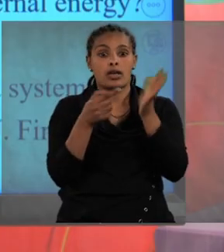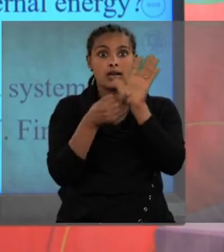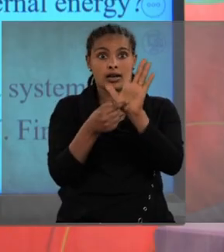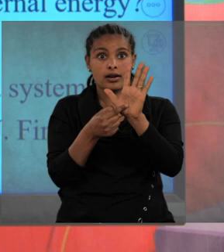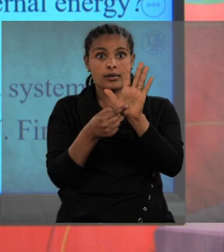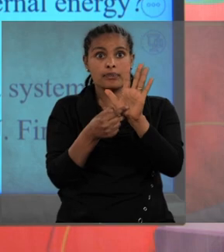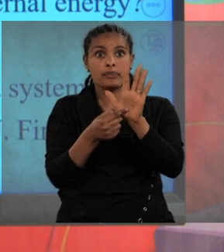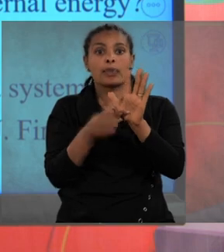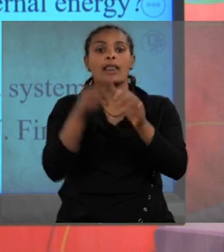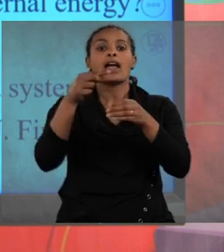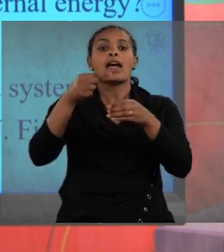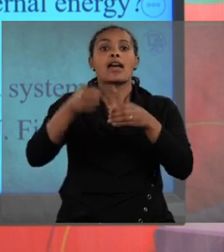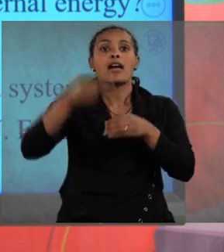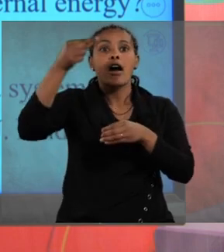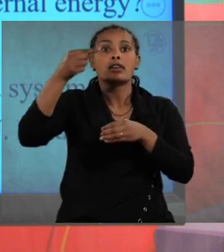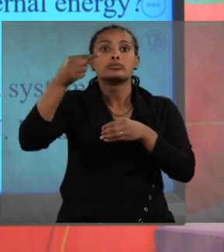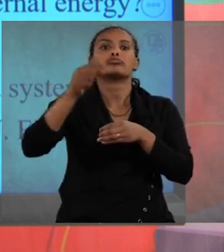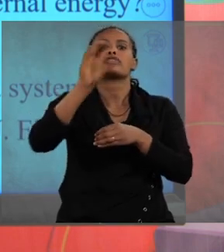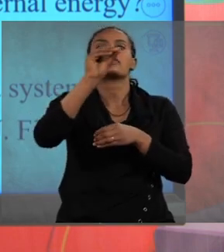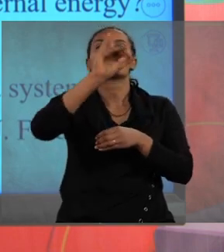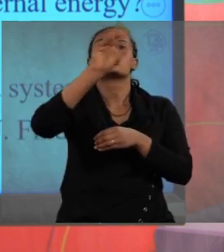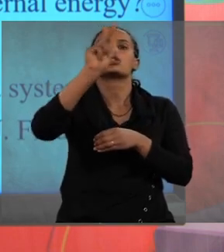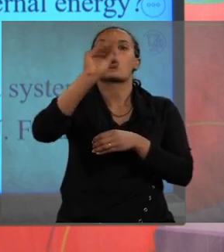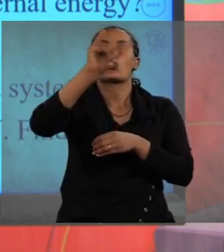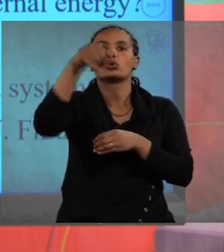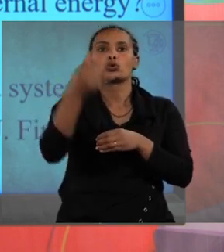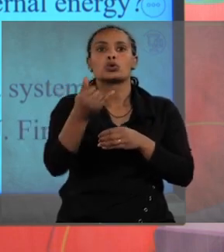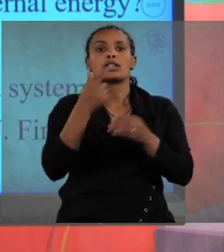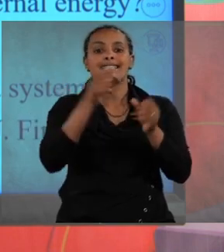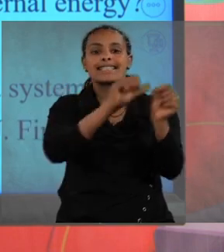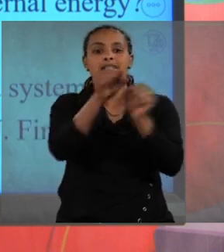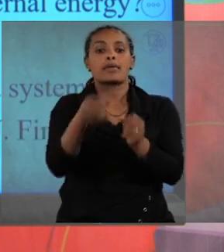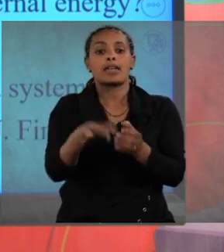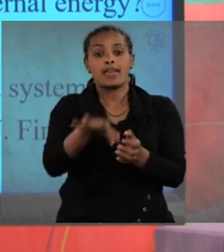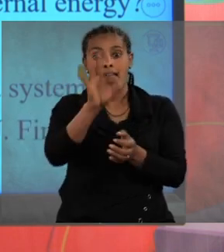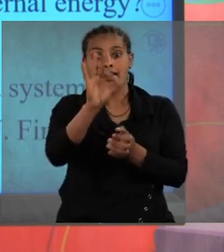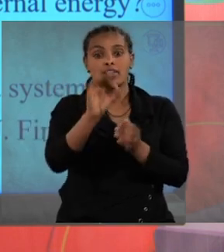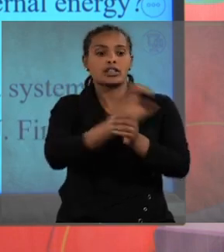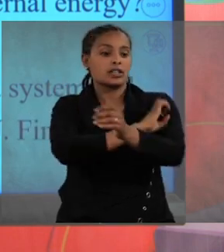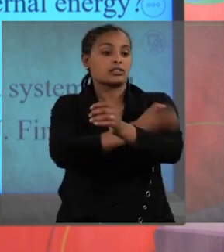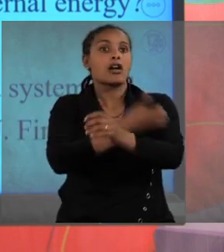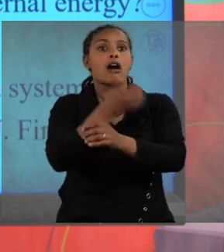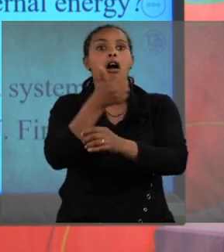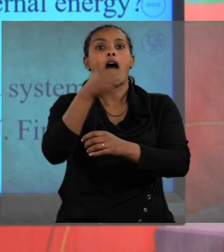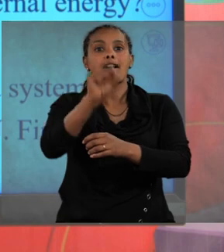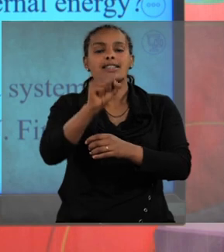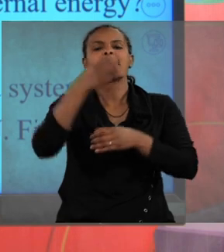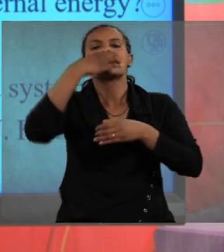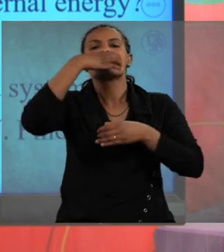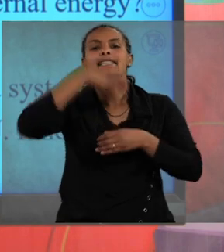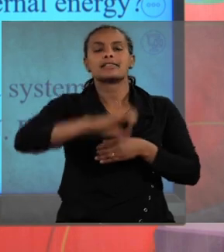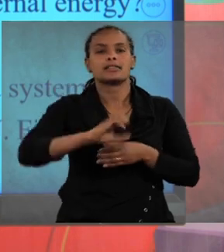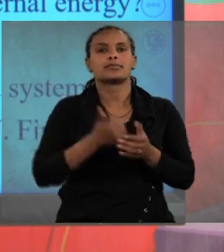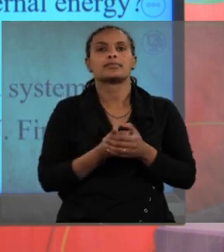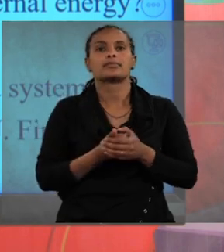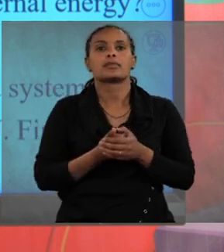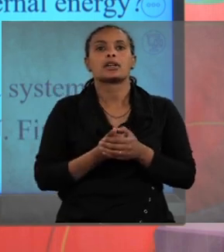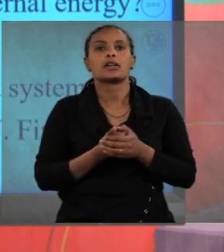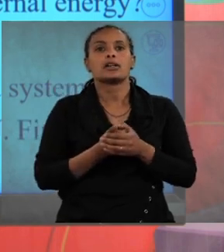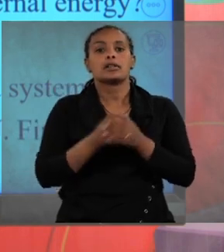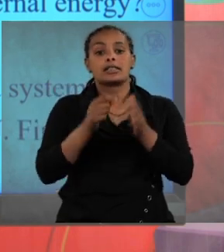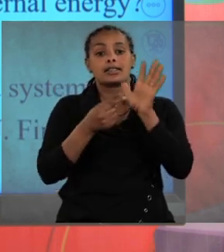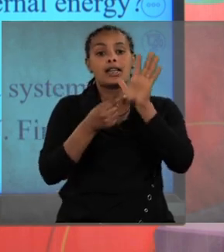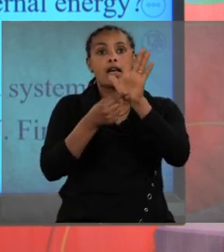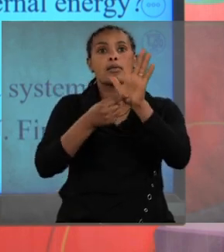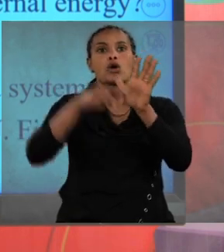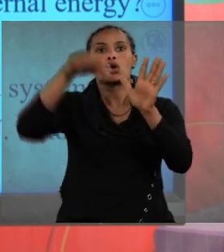gas absorbs 50 kilojoule of heat. The system gain energy as heat. The sign